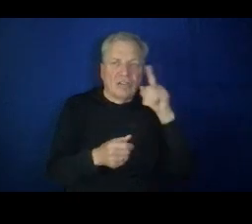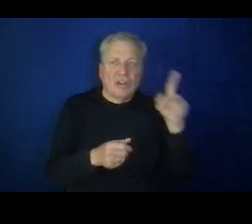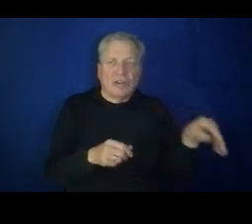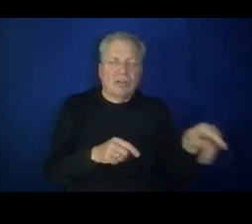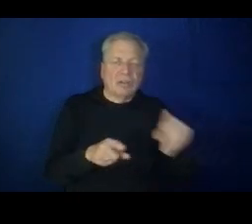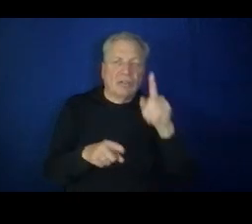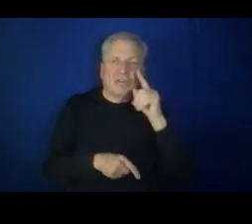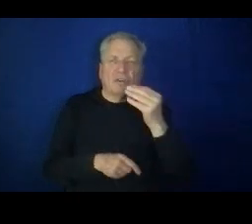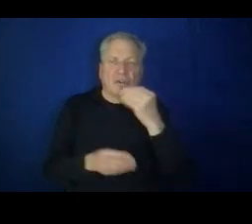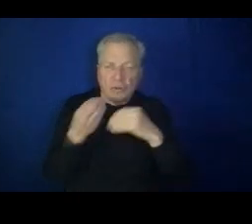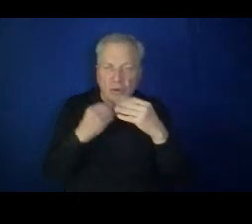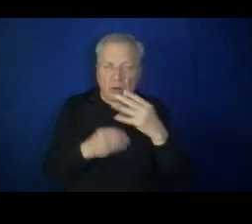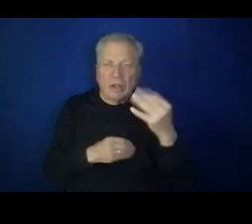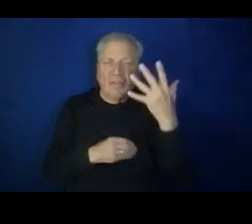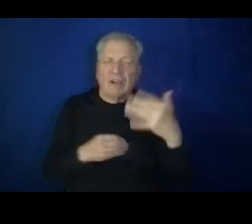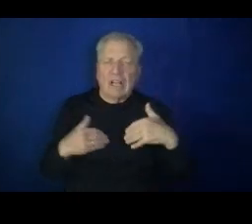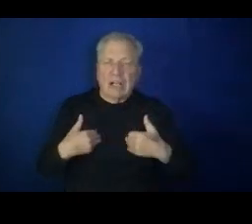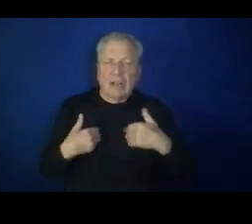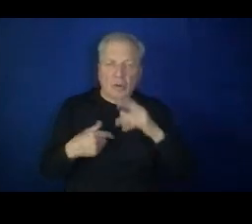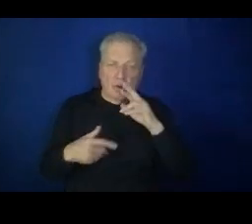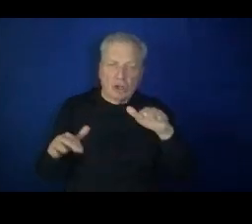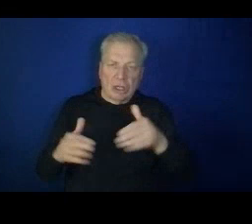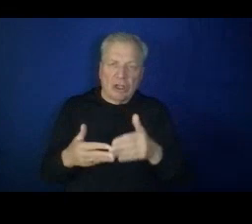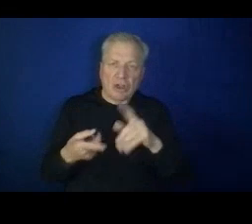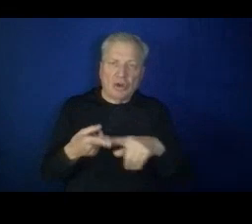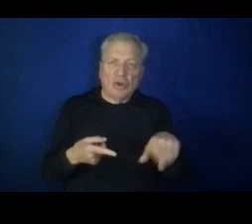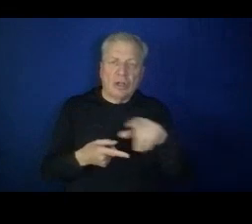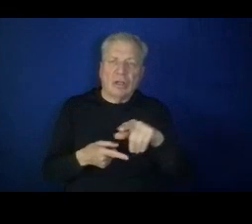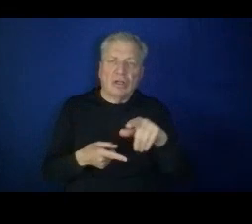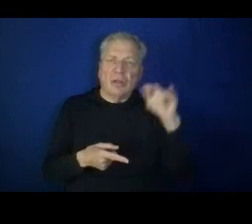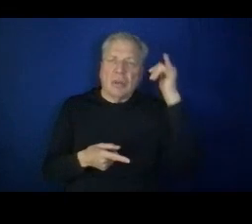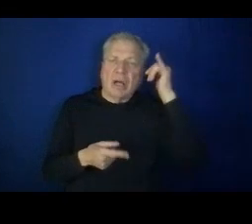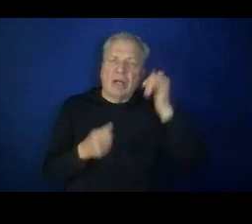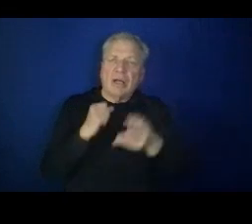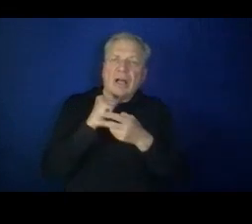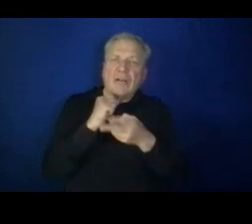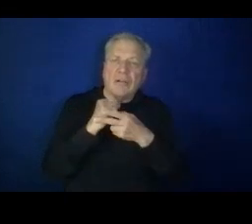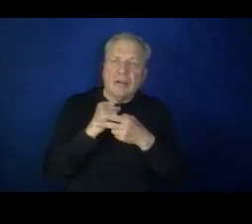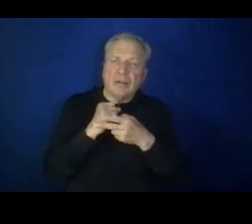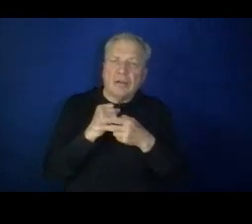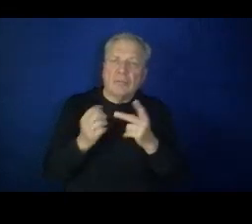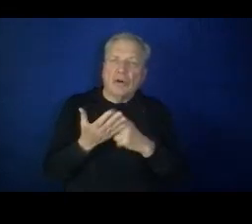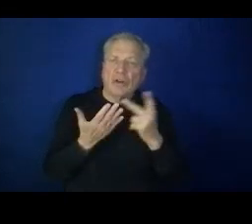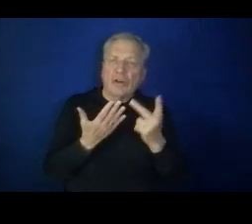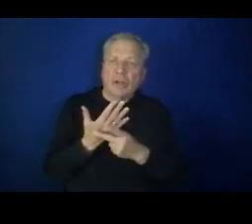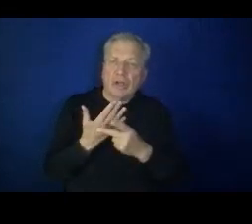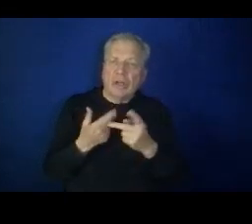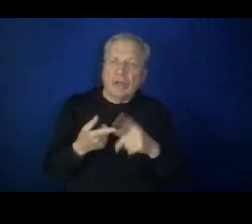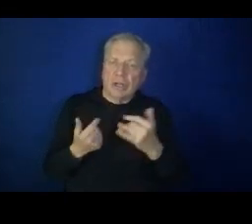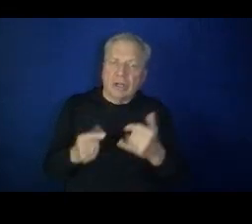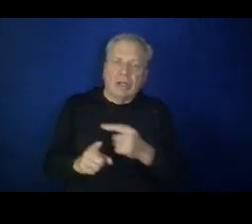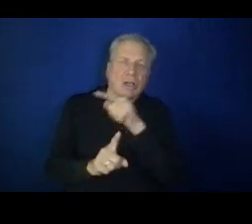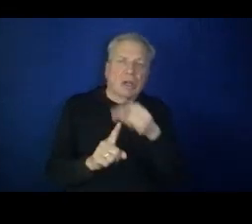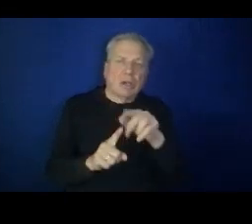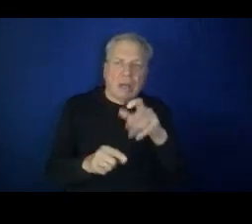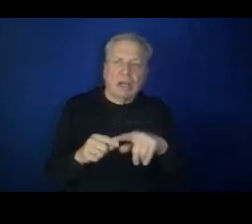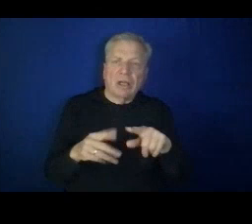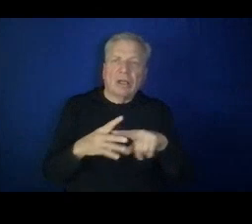5 animals were introduced into the Bison Conservation Transfer Program to hopefully return to tribes to start new